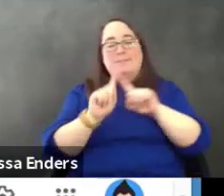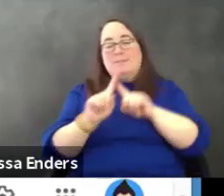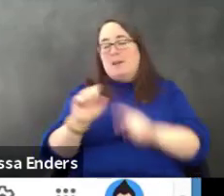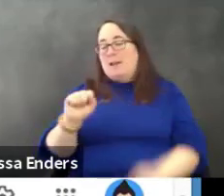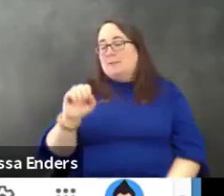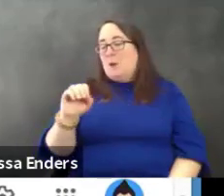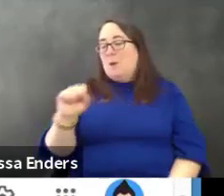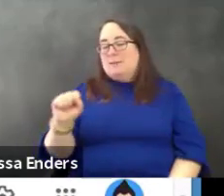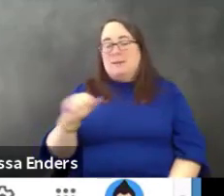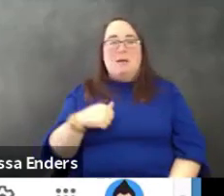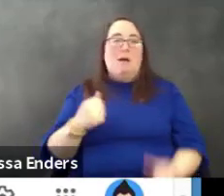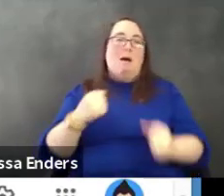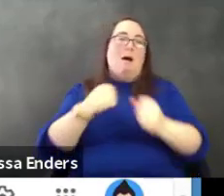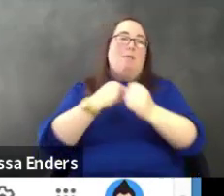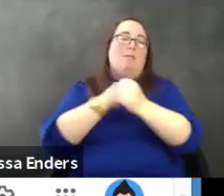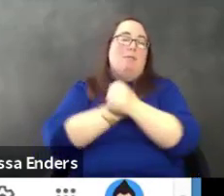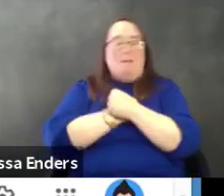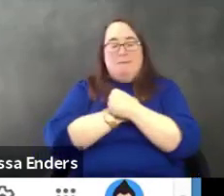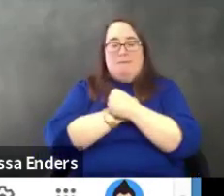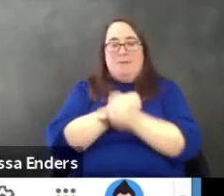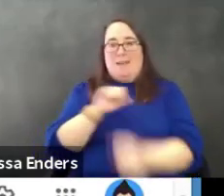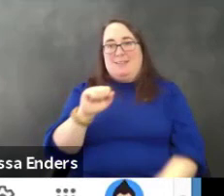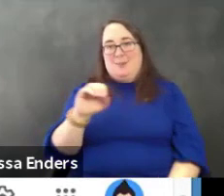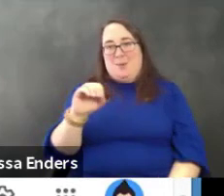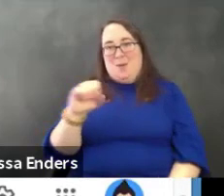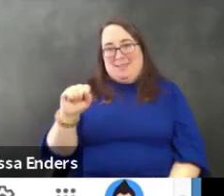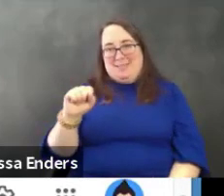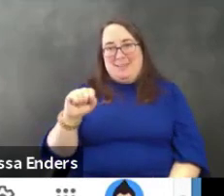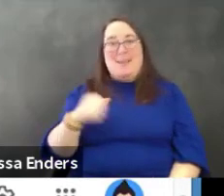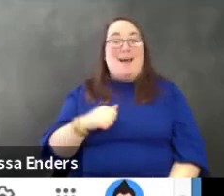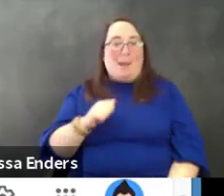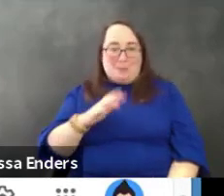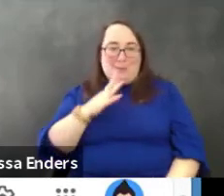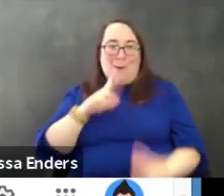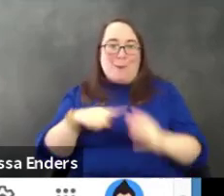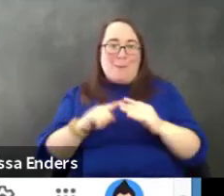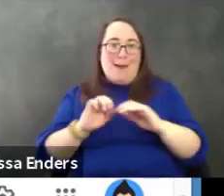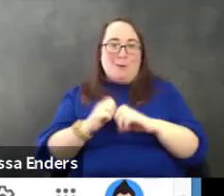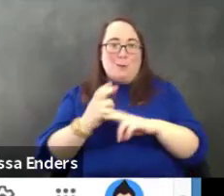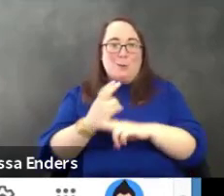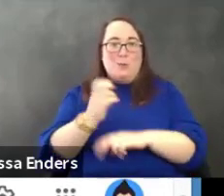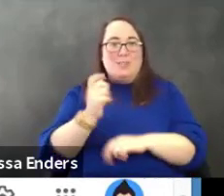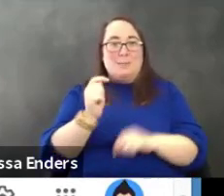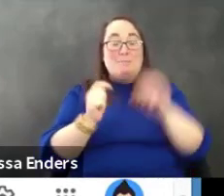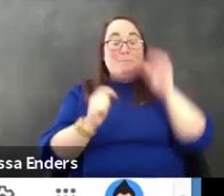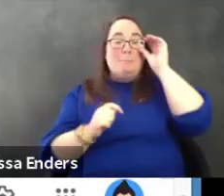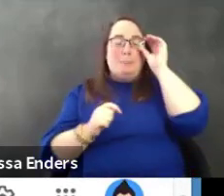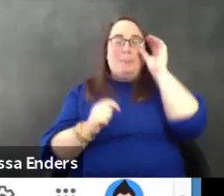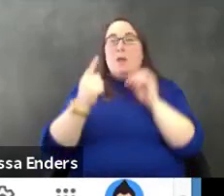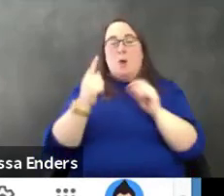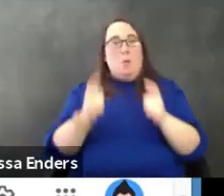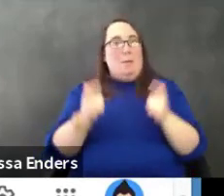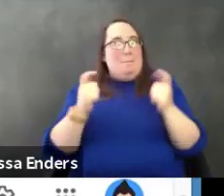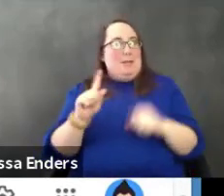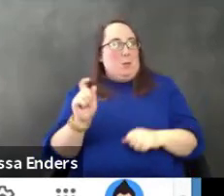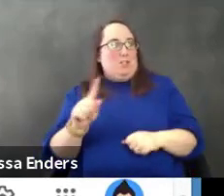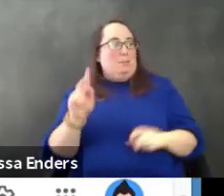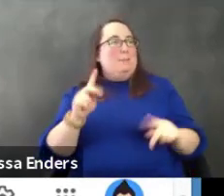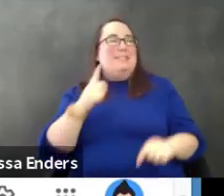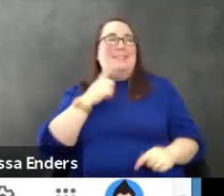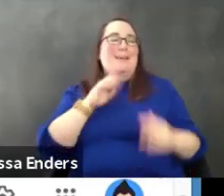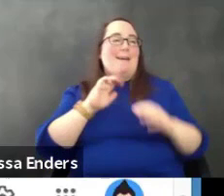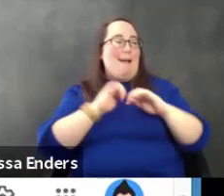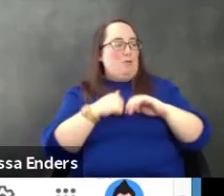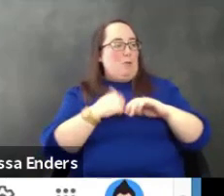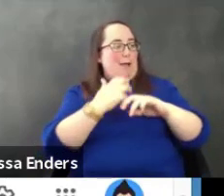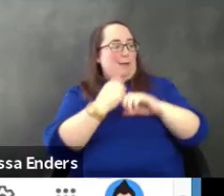I absolutely love the SOS. And I'm going to talk about ways we can use it. But one of the main questions I saw in the chat was that people were like, well, how do I get what's